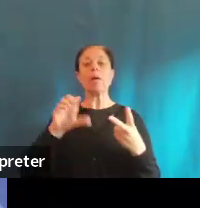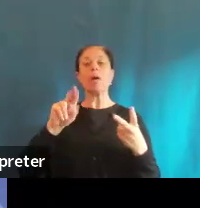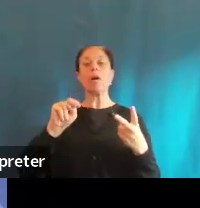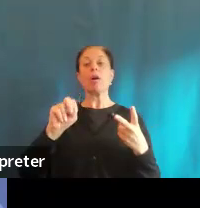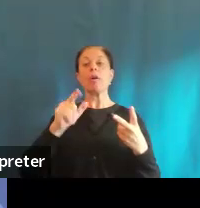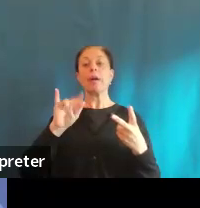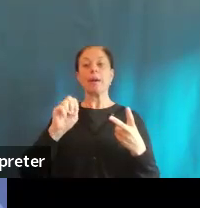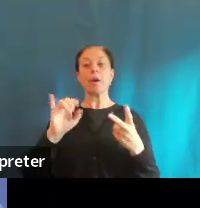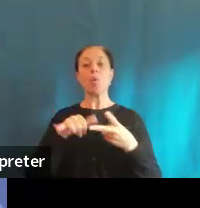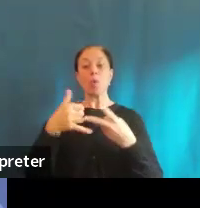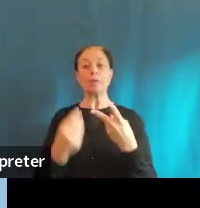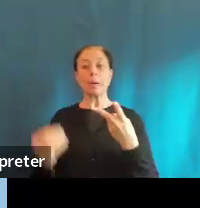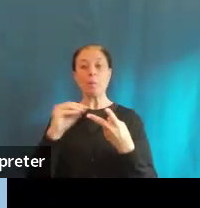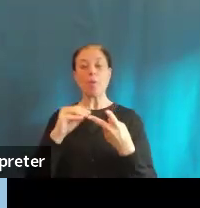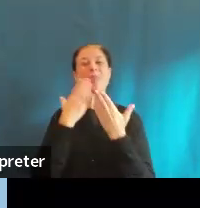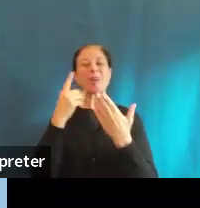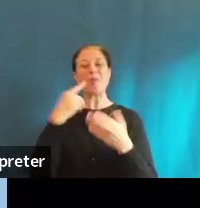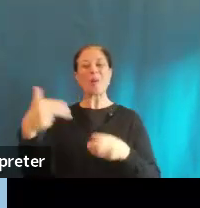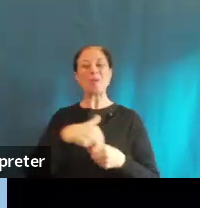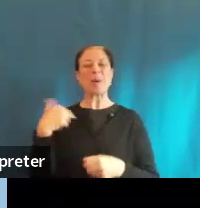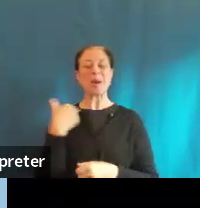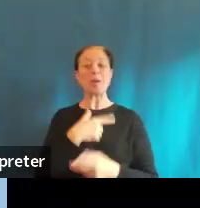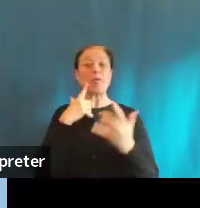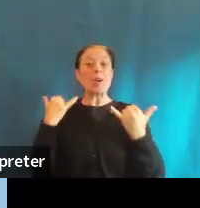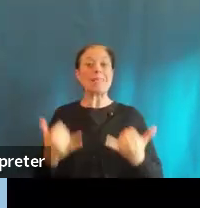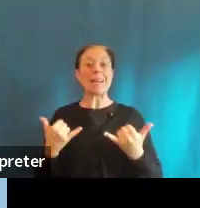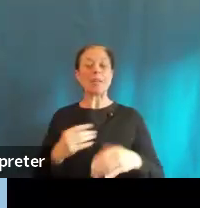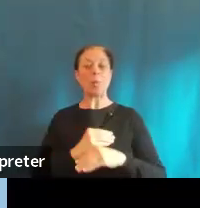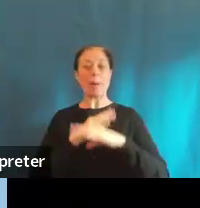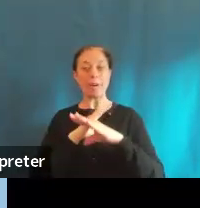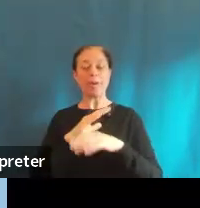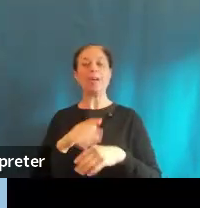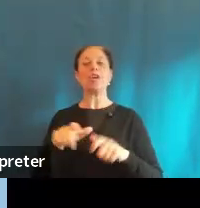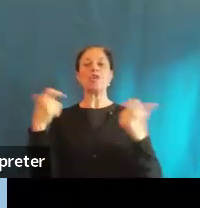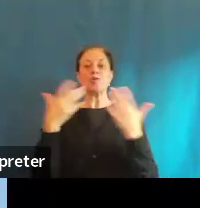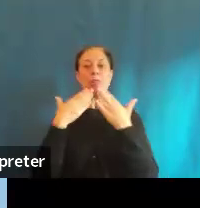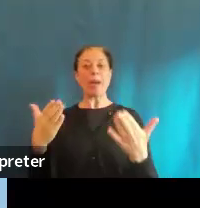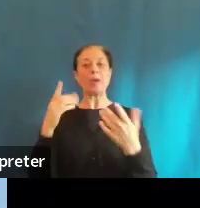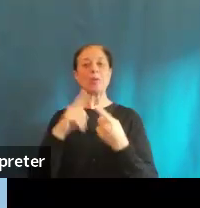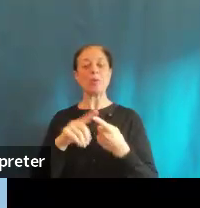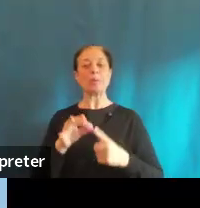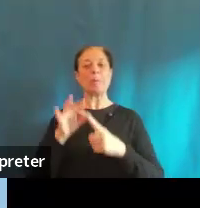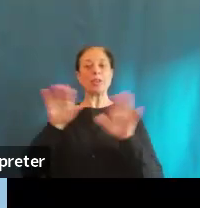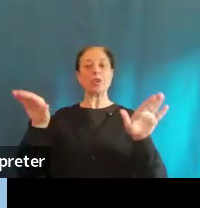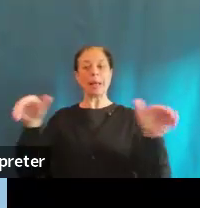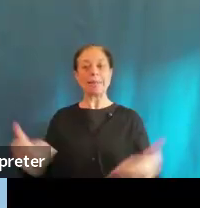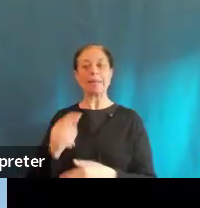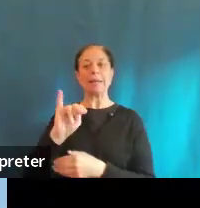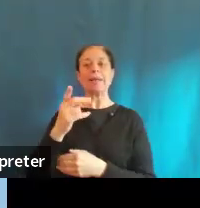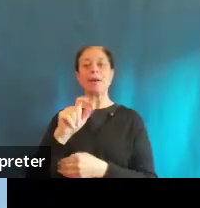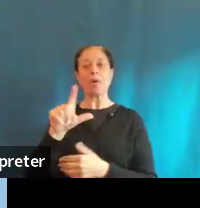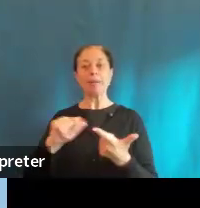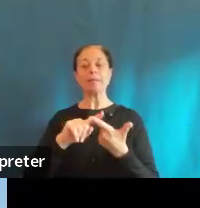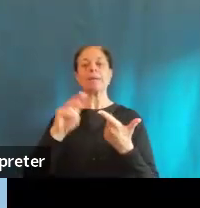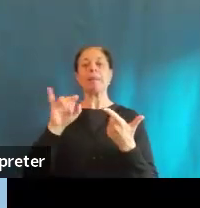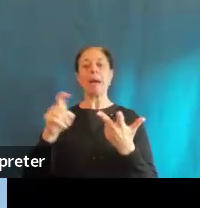and more. Thank you for joining us for today's webinar. A huge thank you to our special guests, Nicholas,